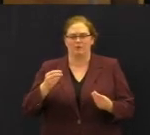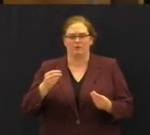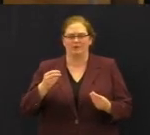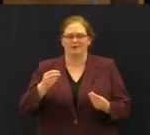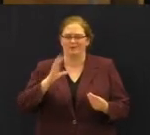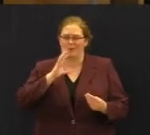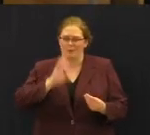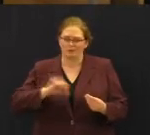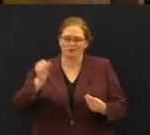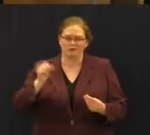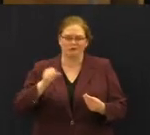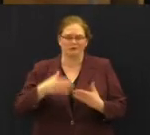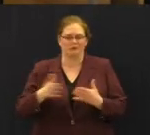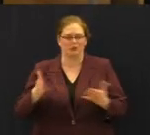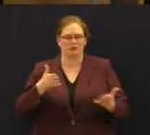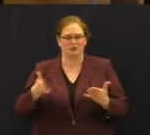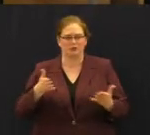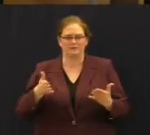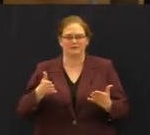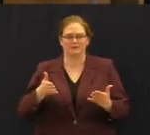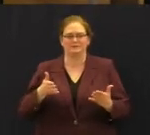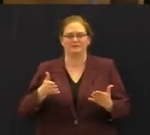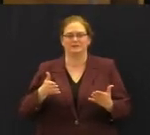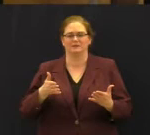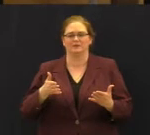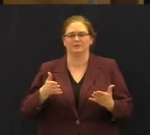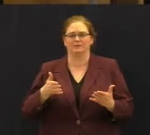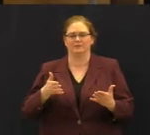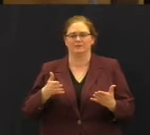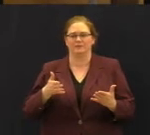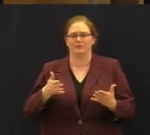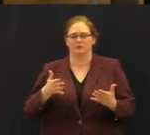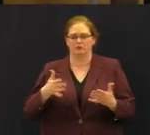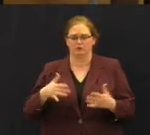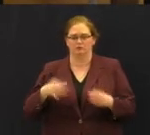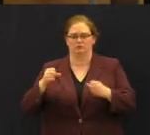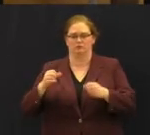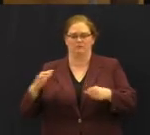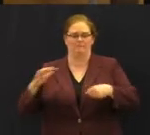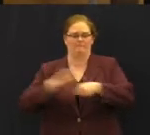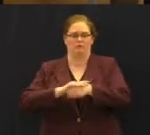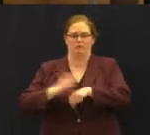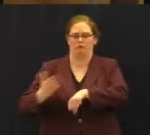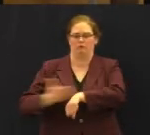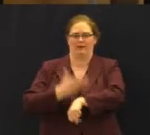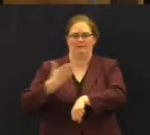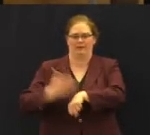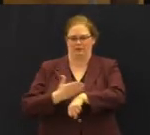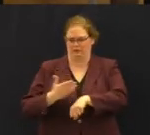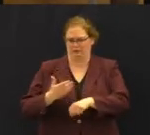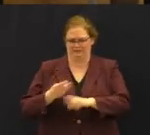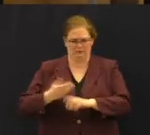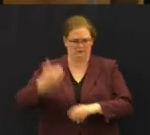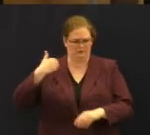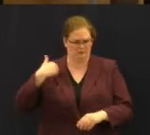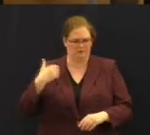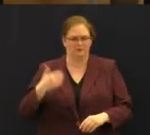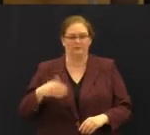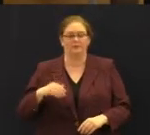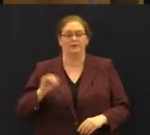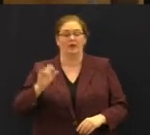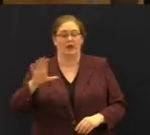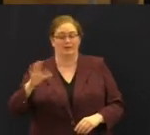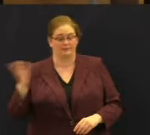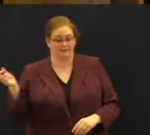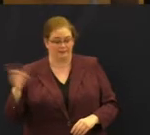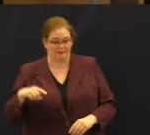and General Services took it upon a complete renovation of that property in the last couple of years. Isaac came along,